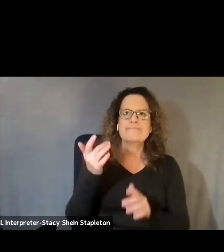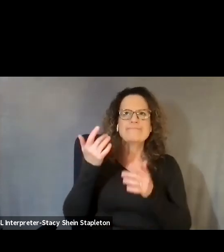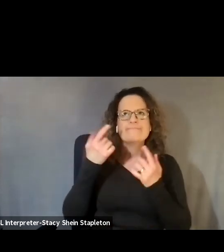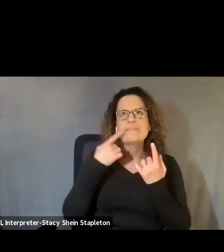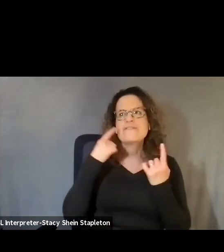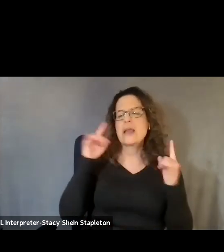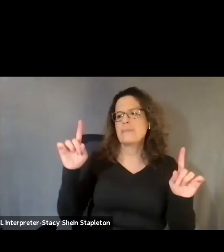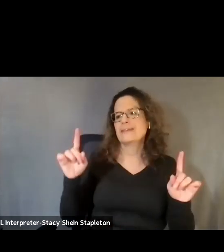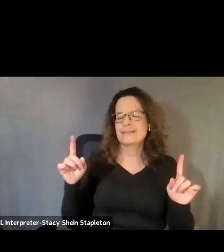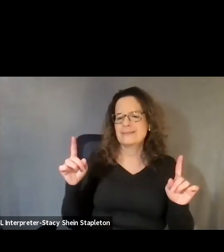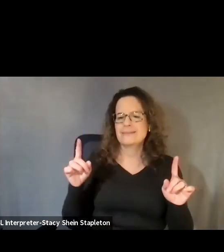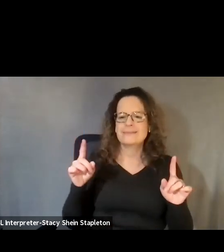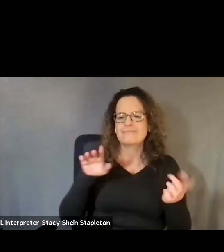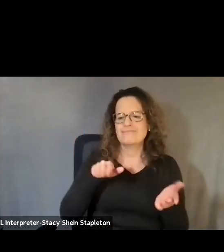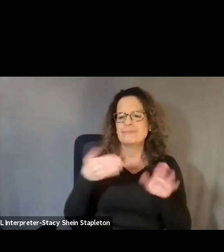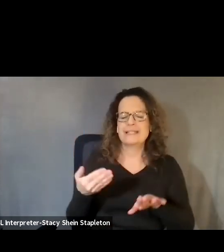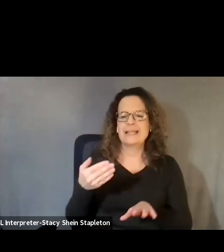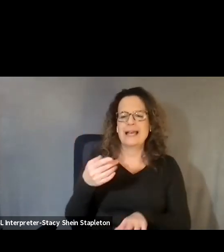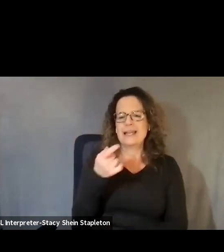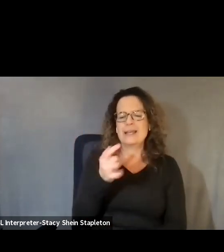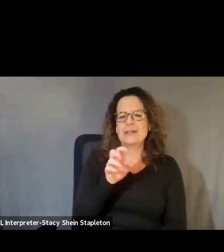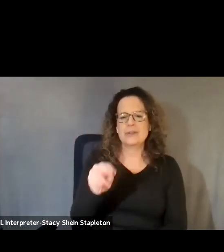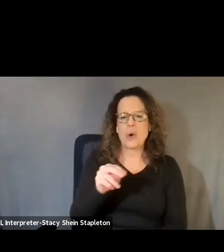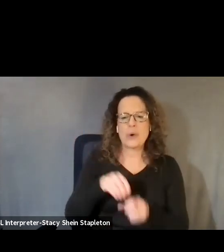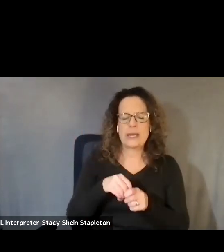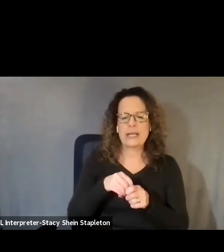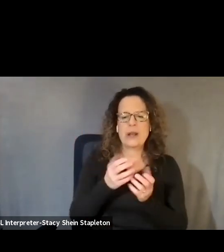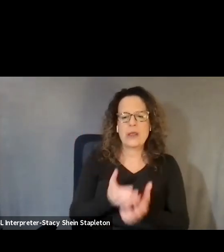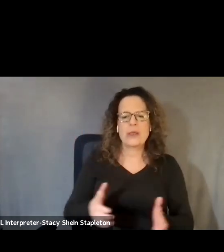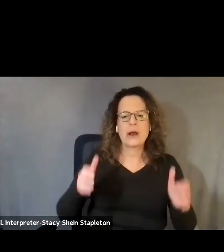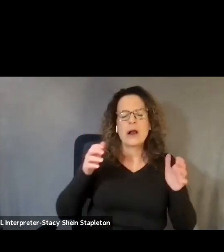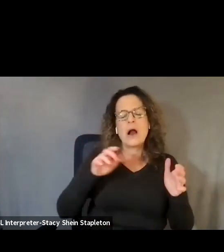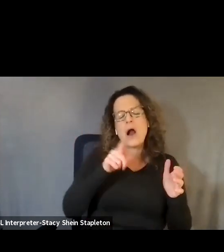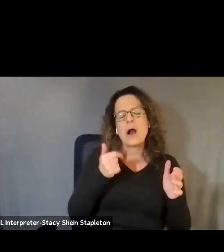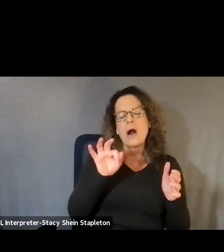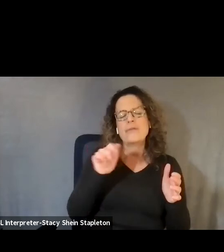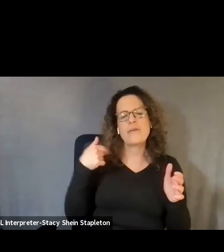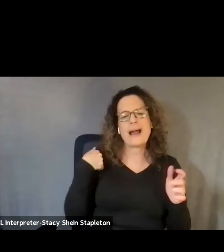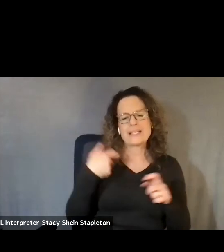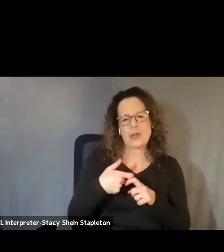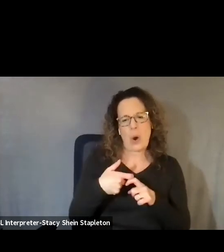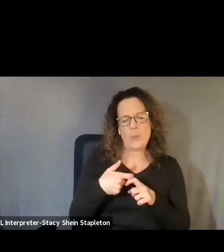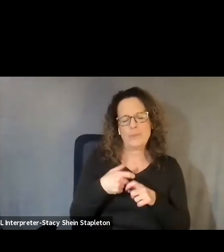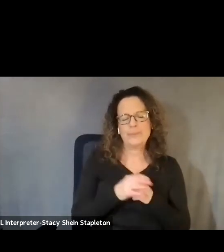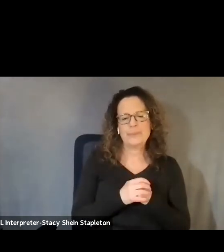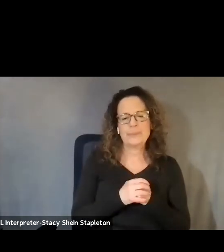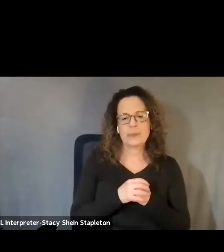dead zones is the one in the Gulf of Mexico because it's so large. We in the Chicago region